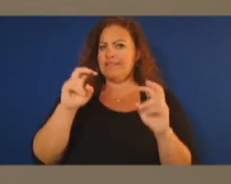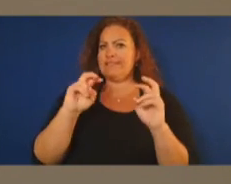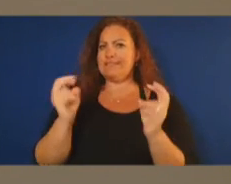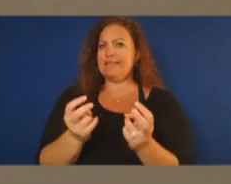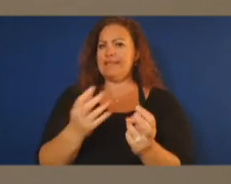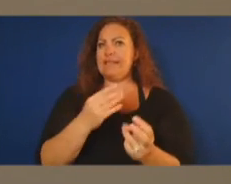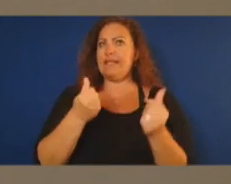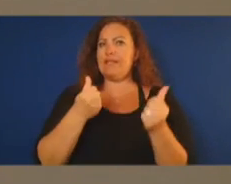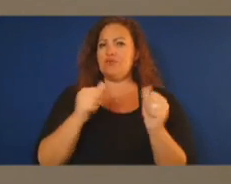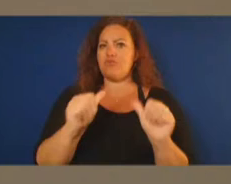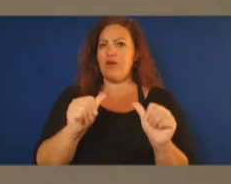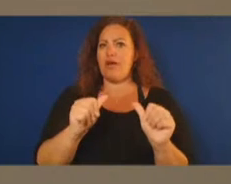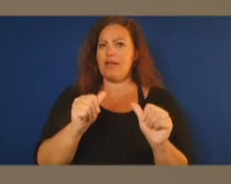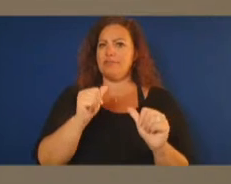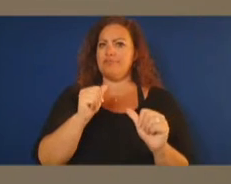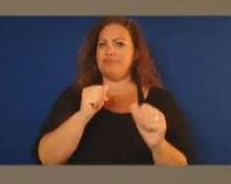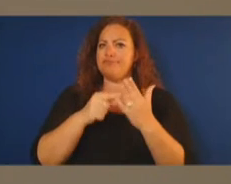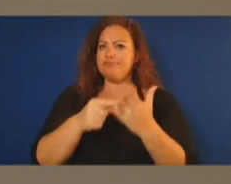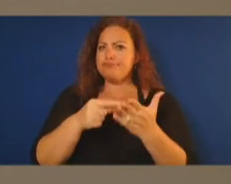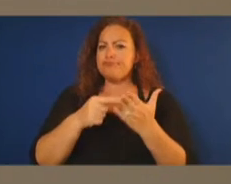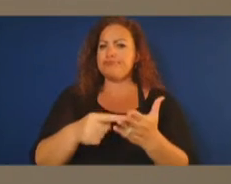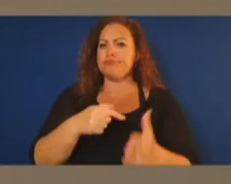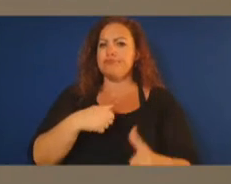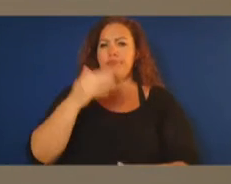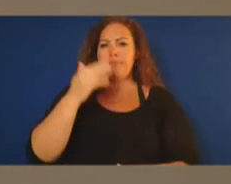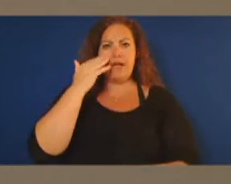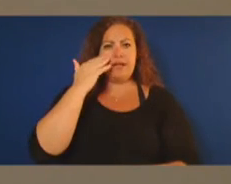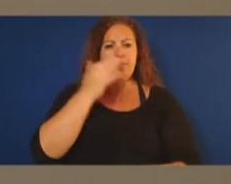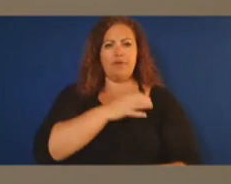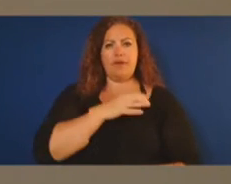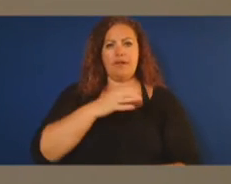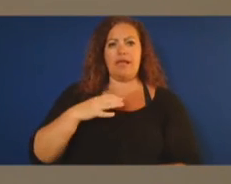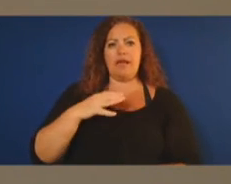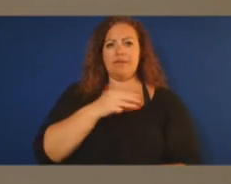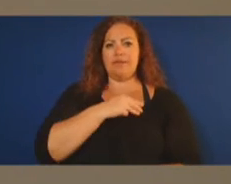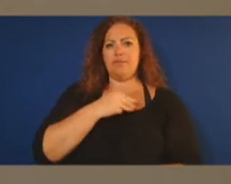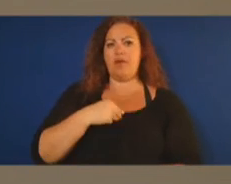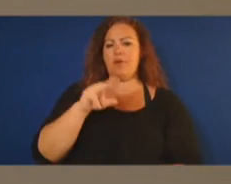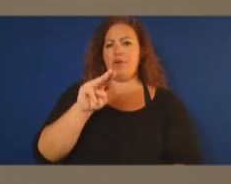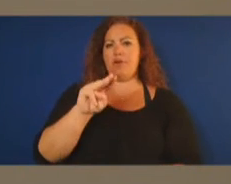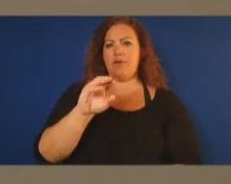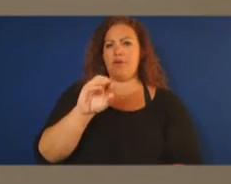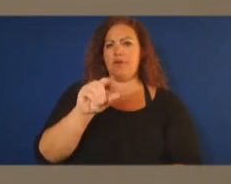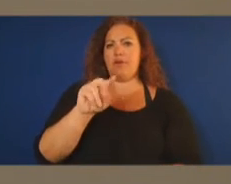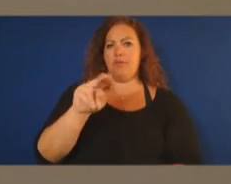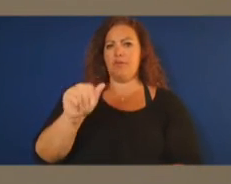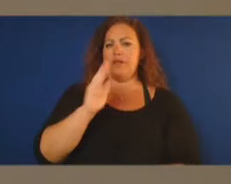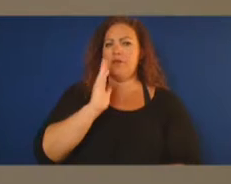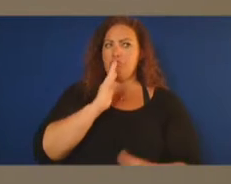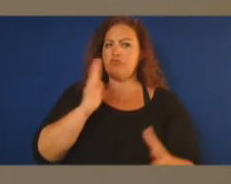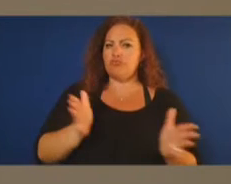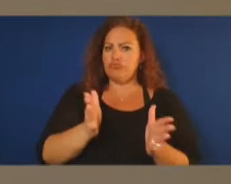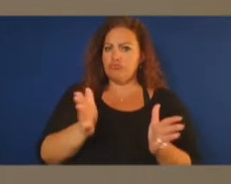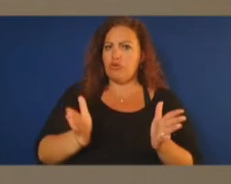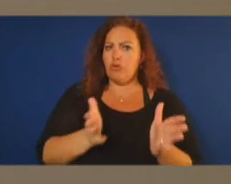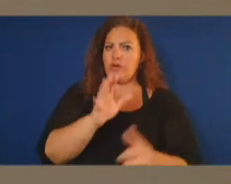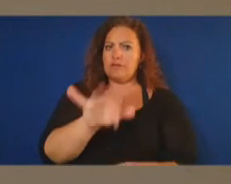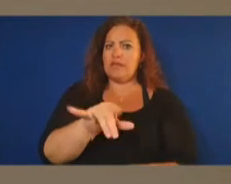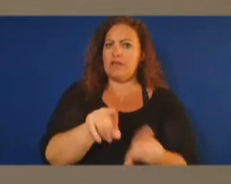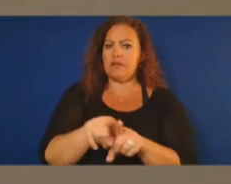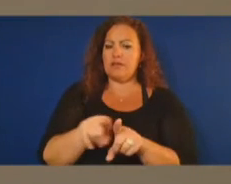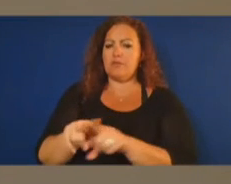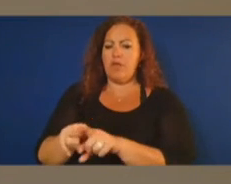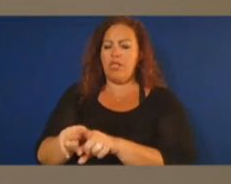try to have a conversation I know council member Molina will will strongly encourage that as well